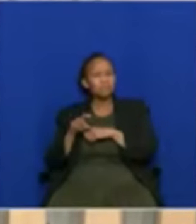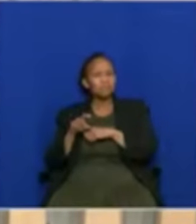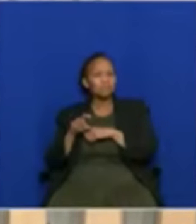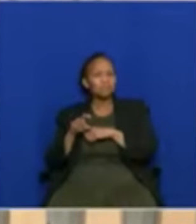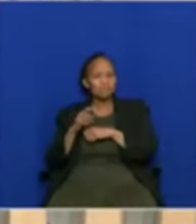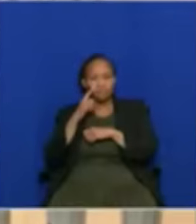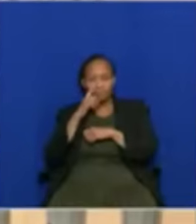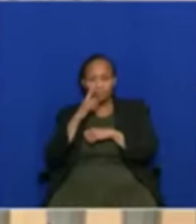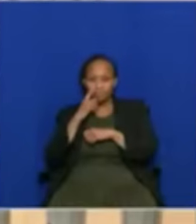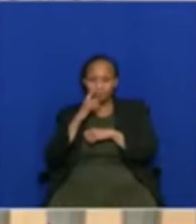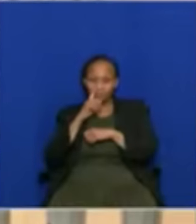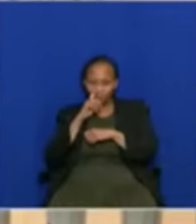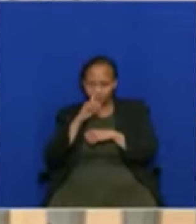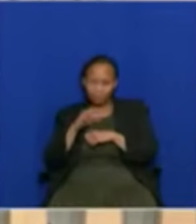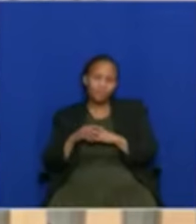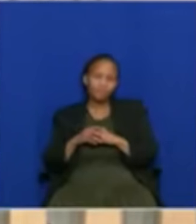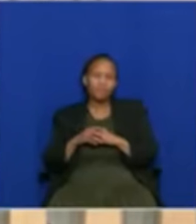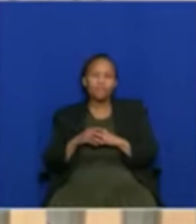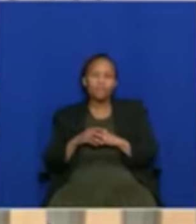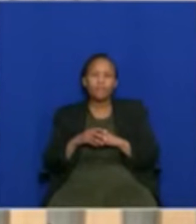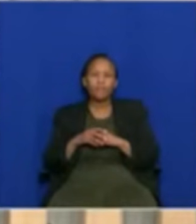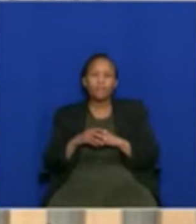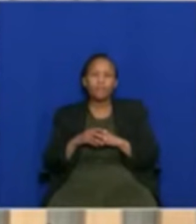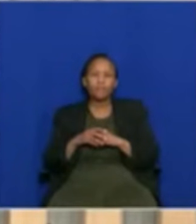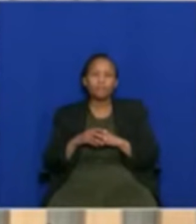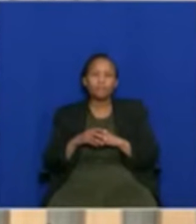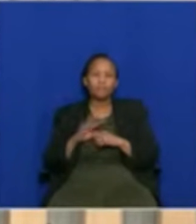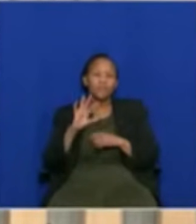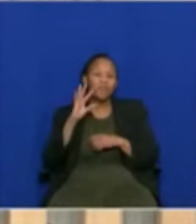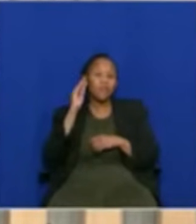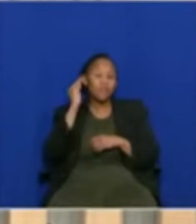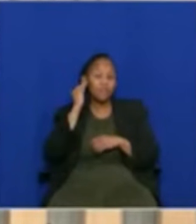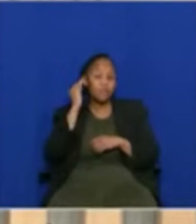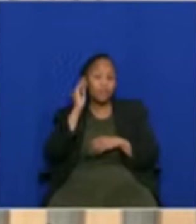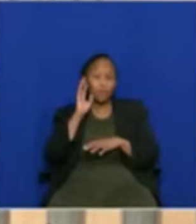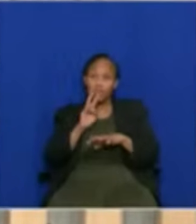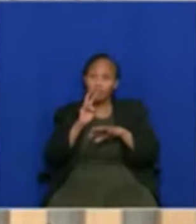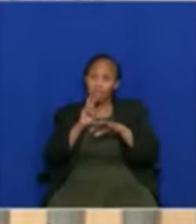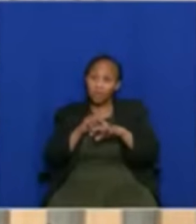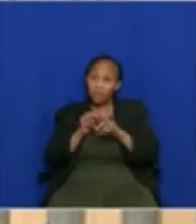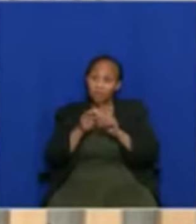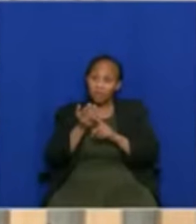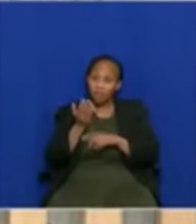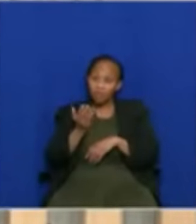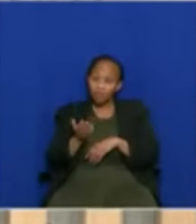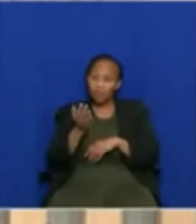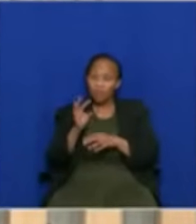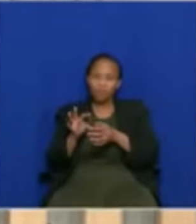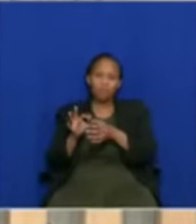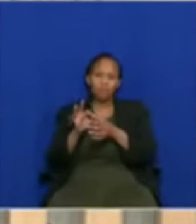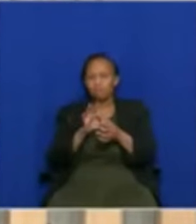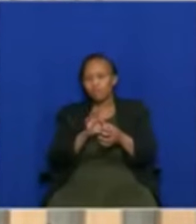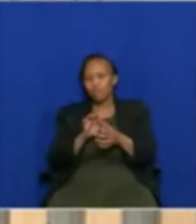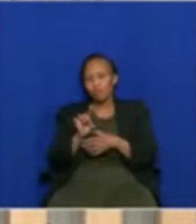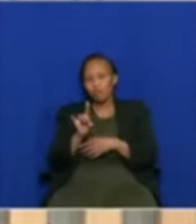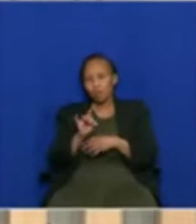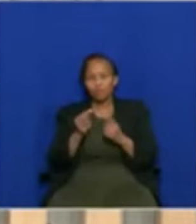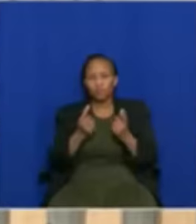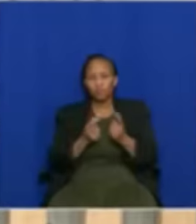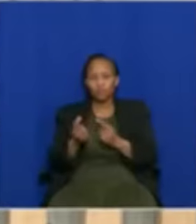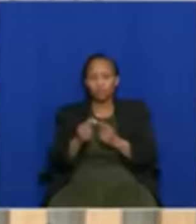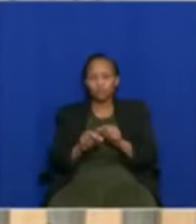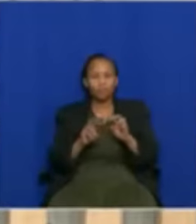it states under background the information required from you relates to the conducting of an investigation into serious fraud